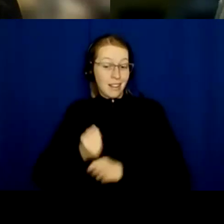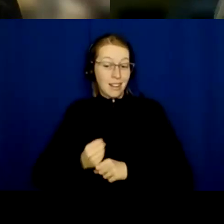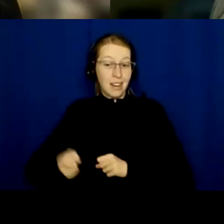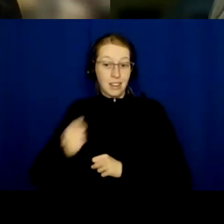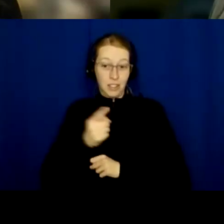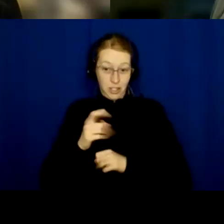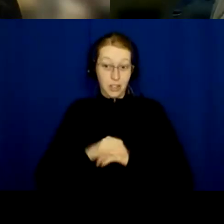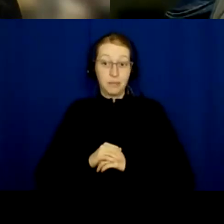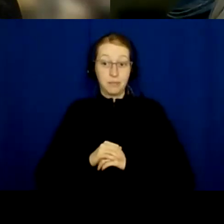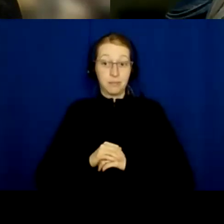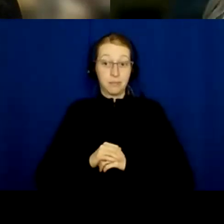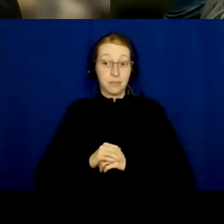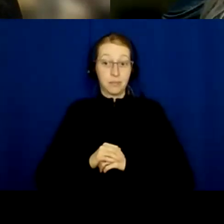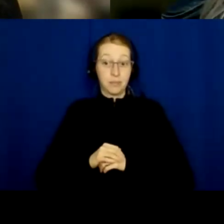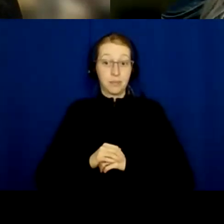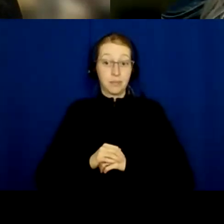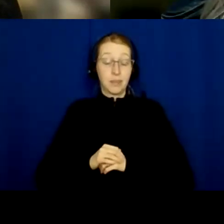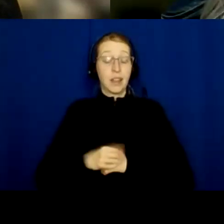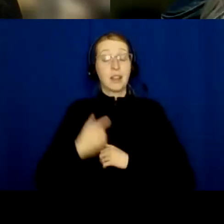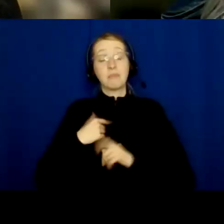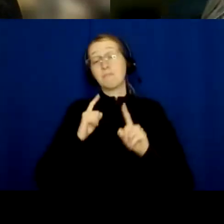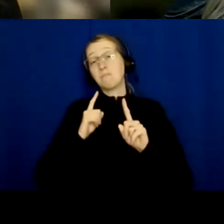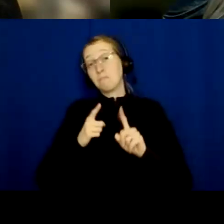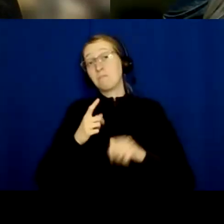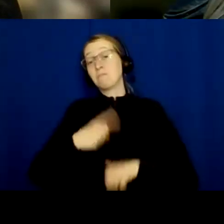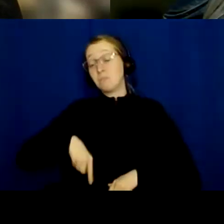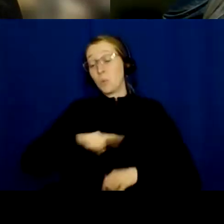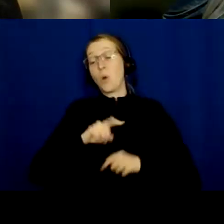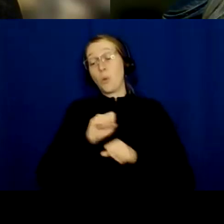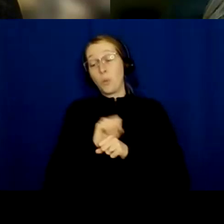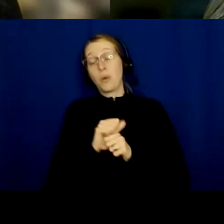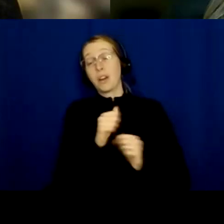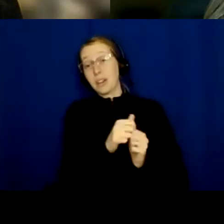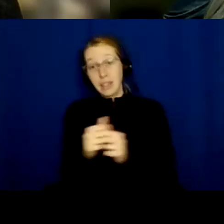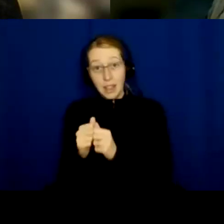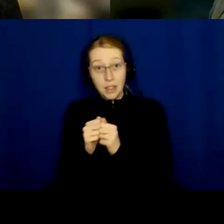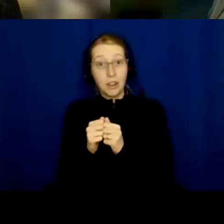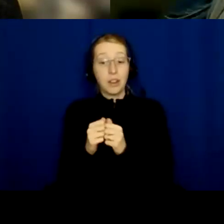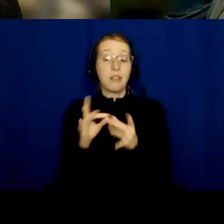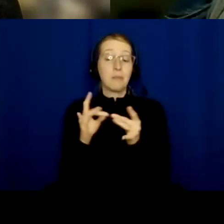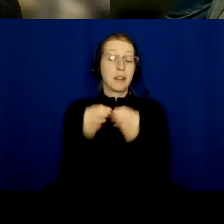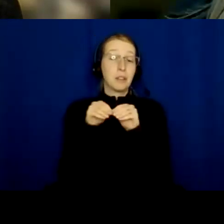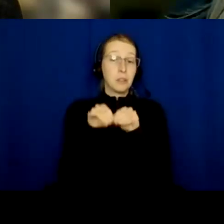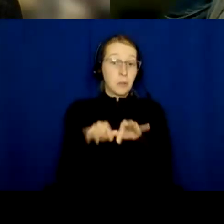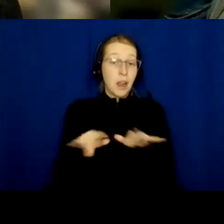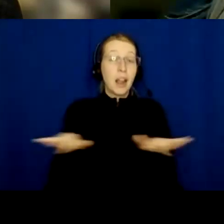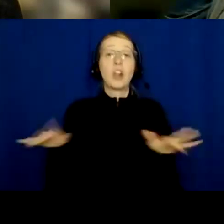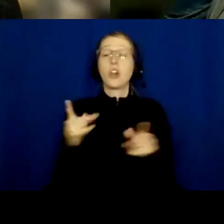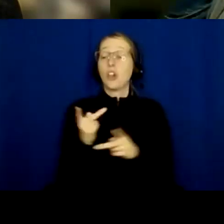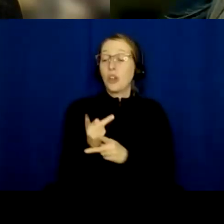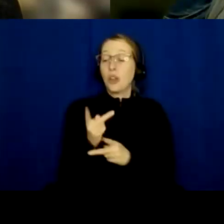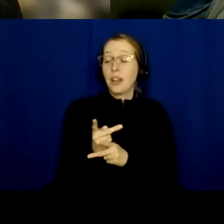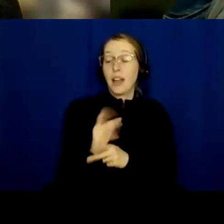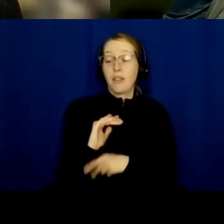together to spread the important message about looking after our hearing healthcare, promoting a hearing